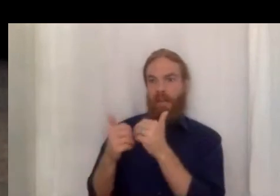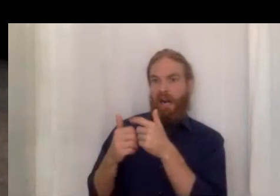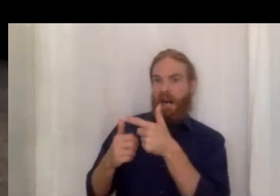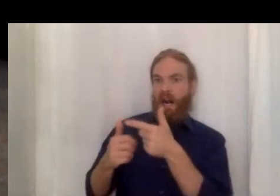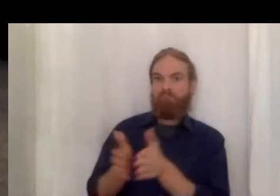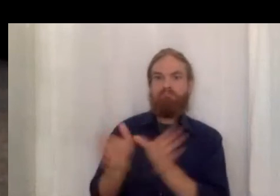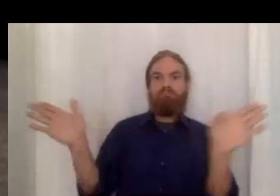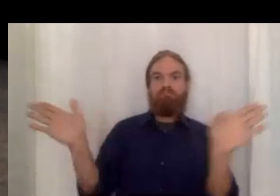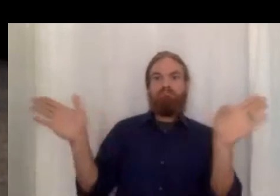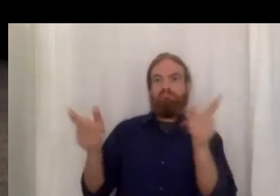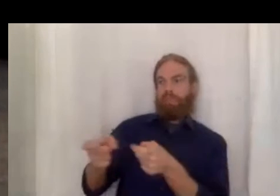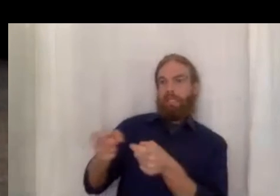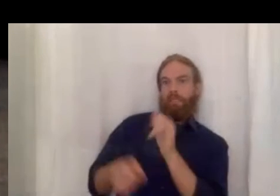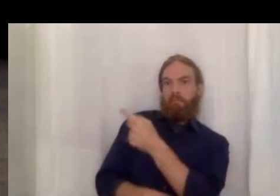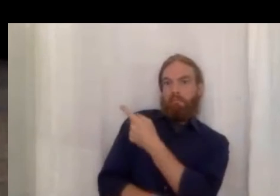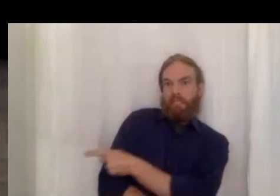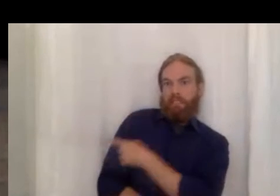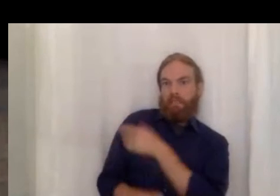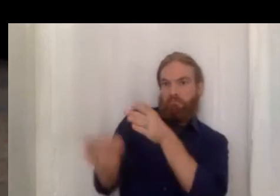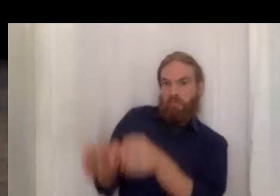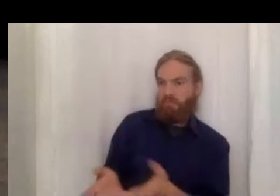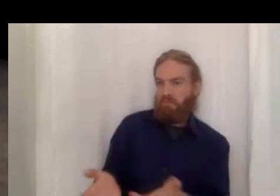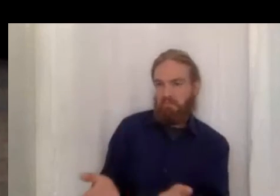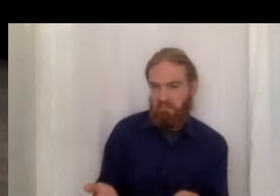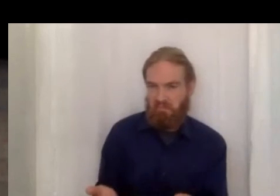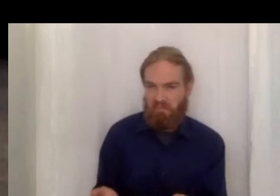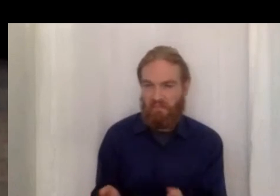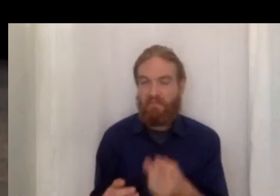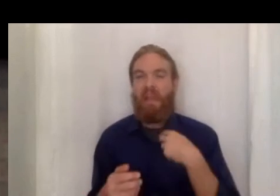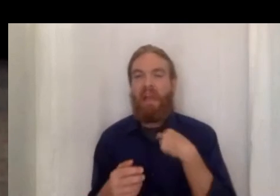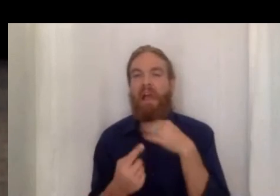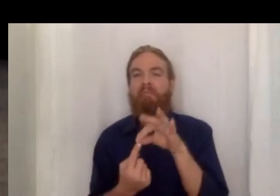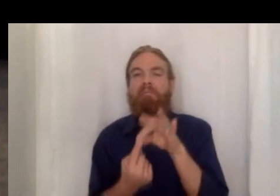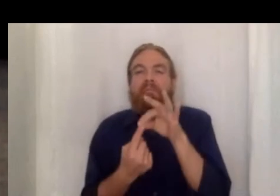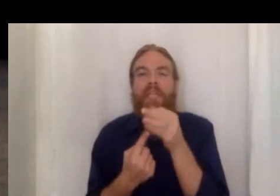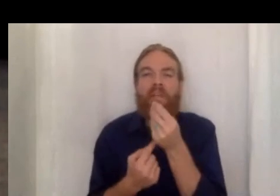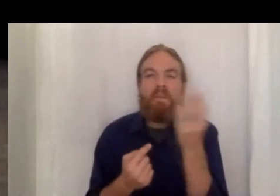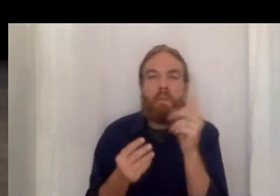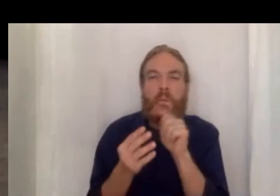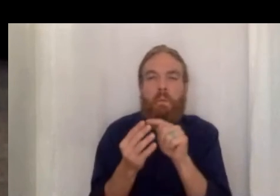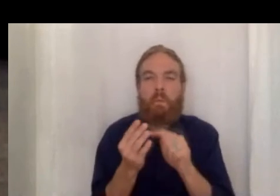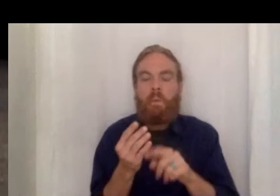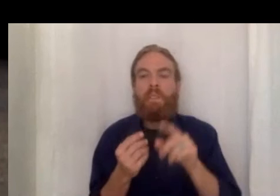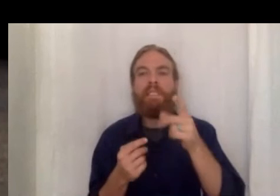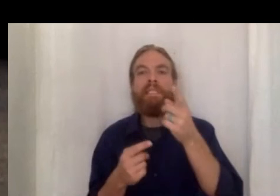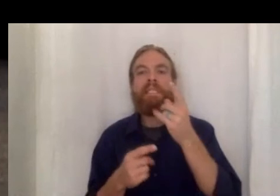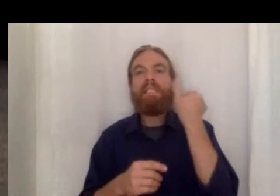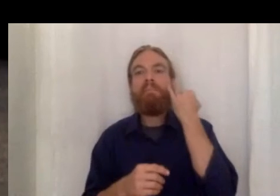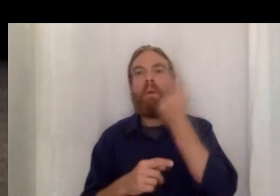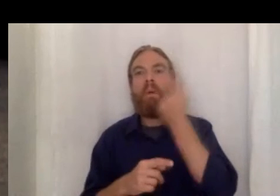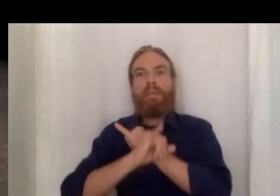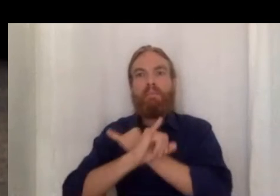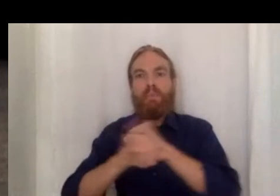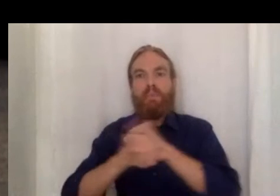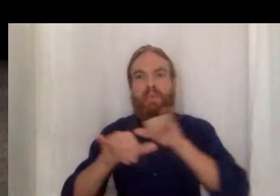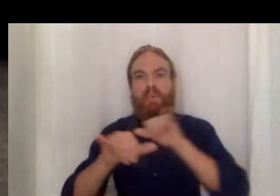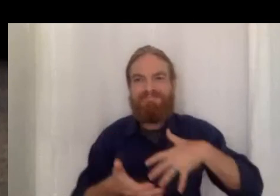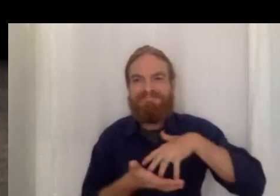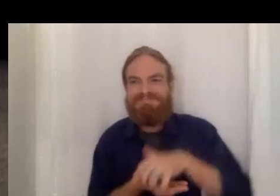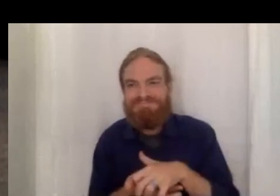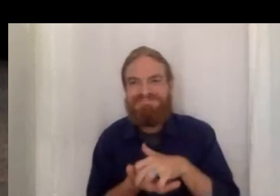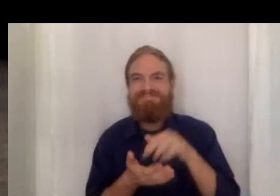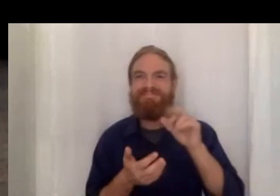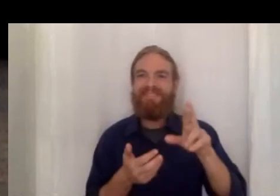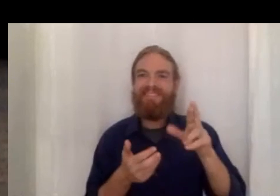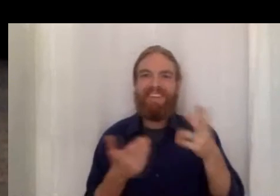a person is immunocompromised. So testing for antibody after getting vaccine is not recommended because it